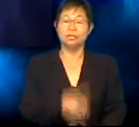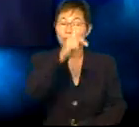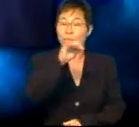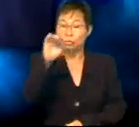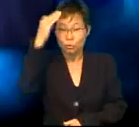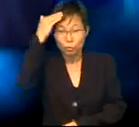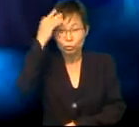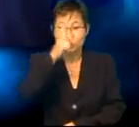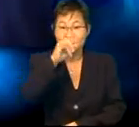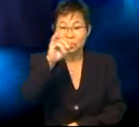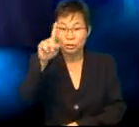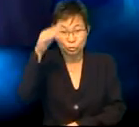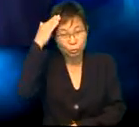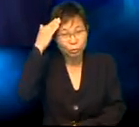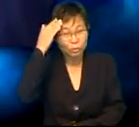Did you know?